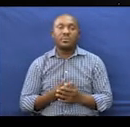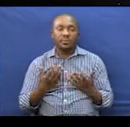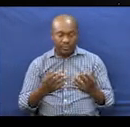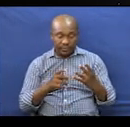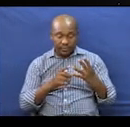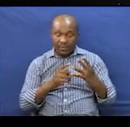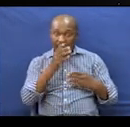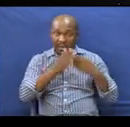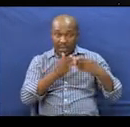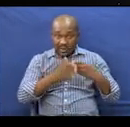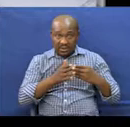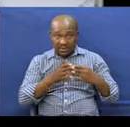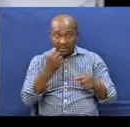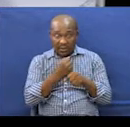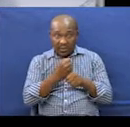provide